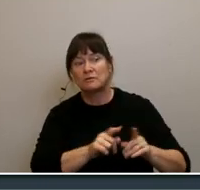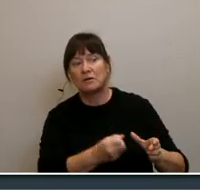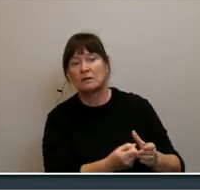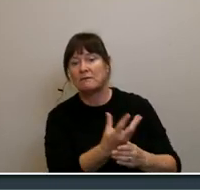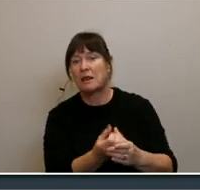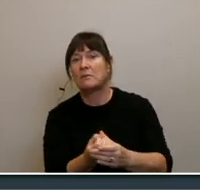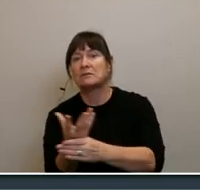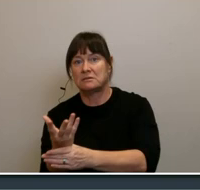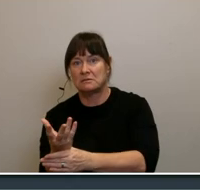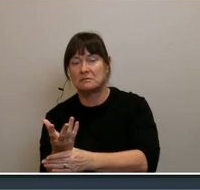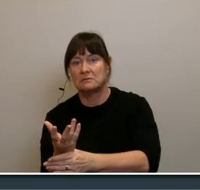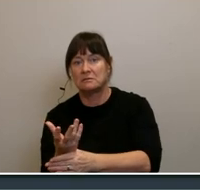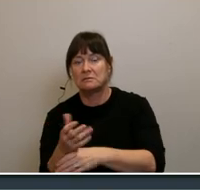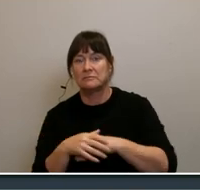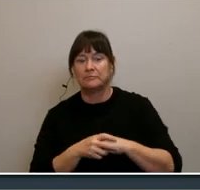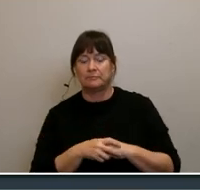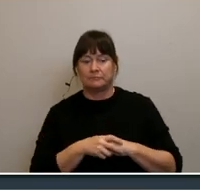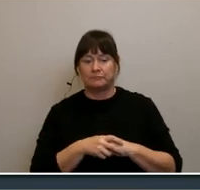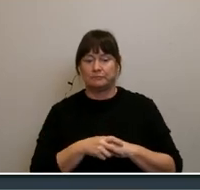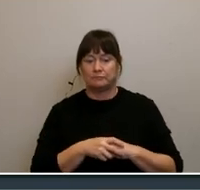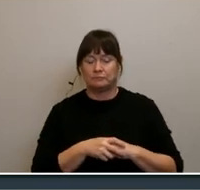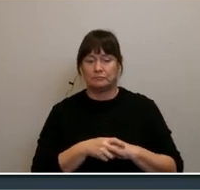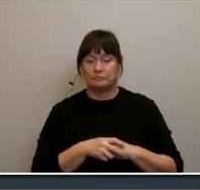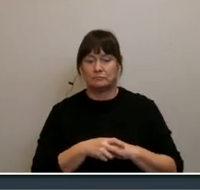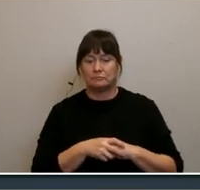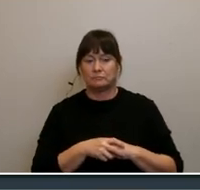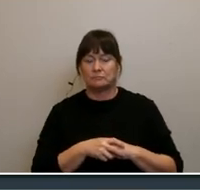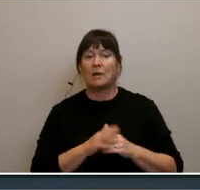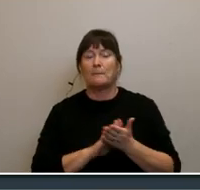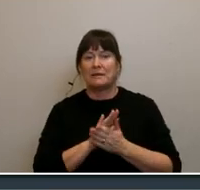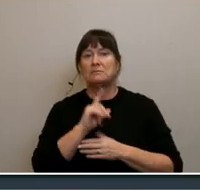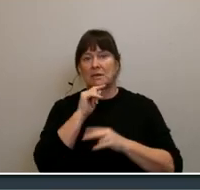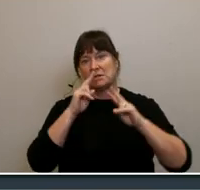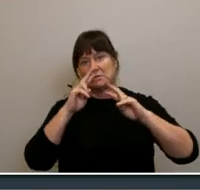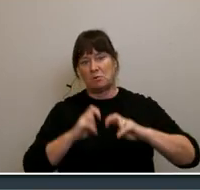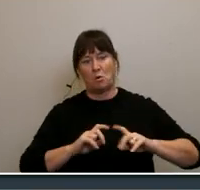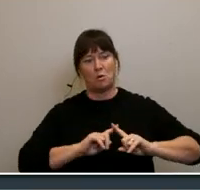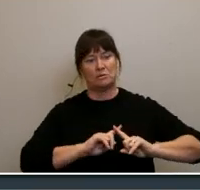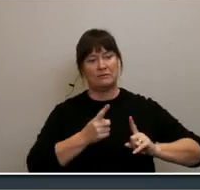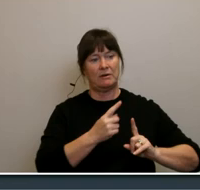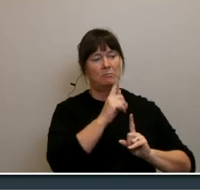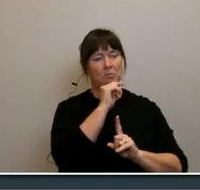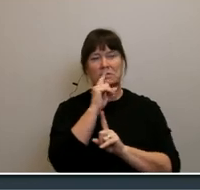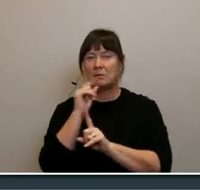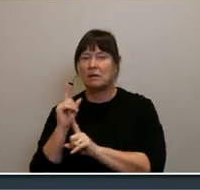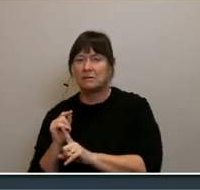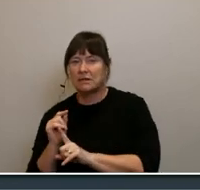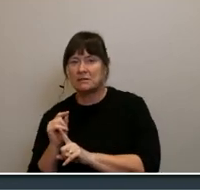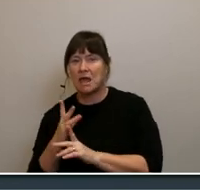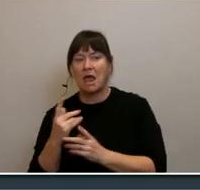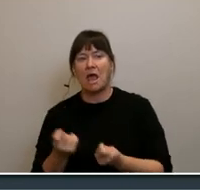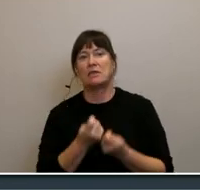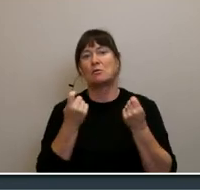are speeding up. We think it will allow us to explore what different scenarios might mean